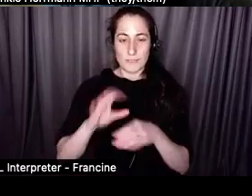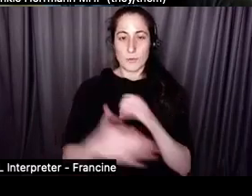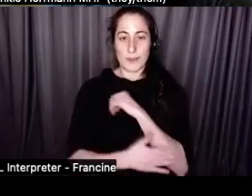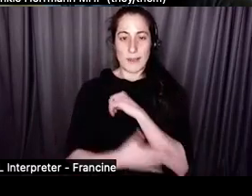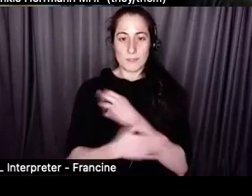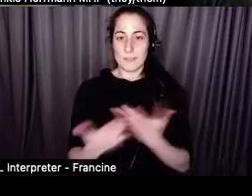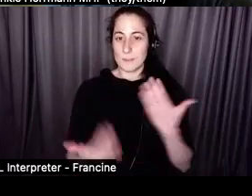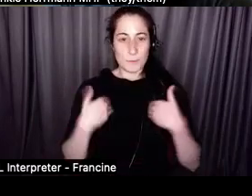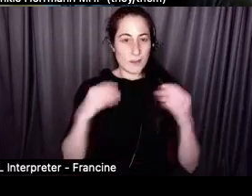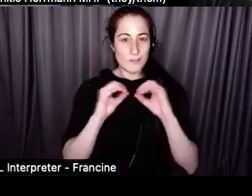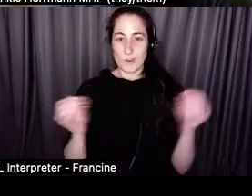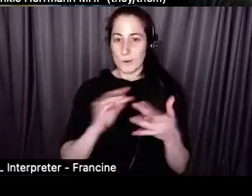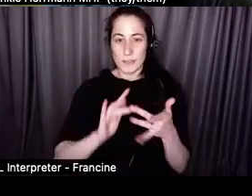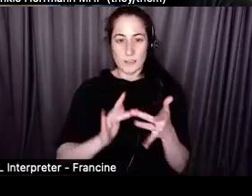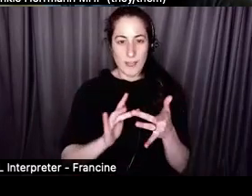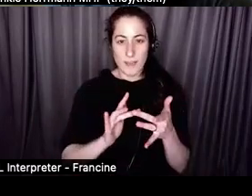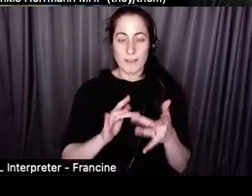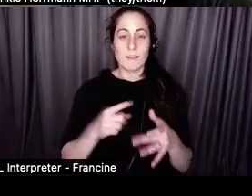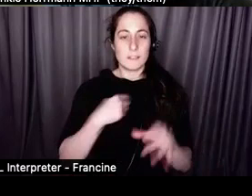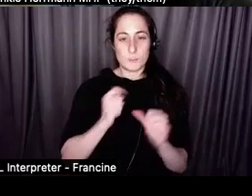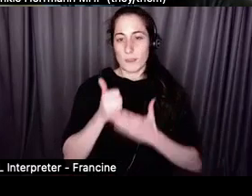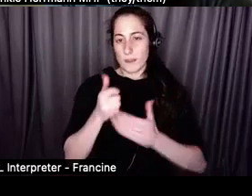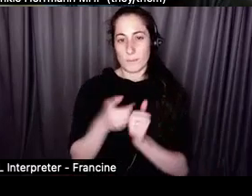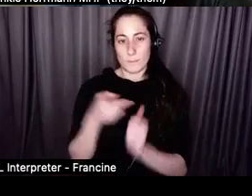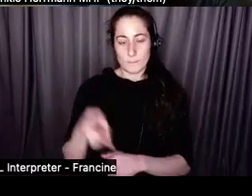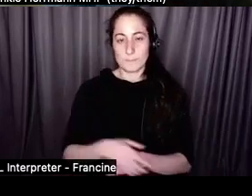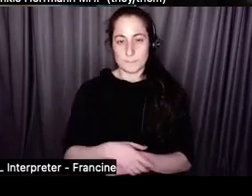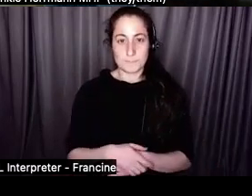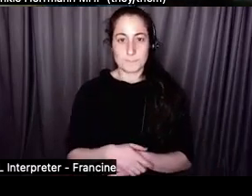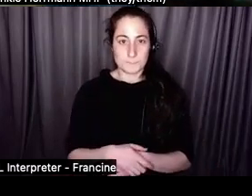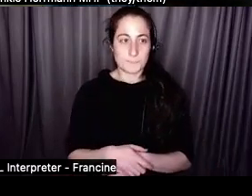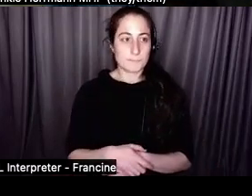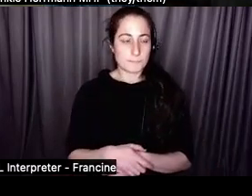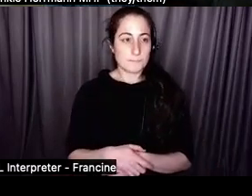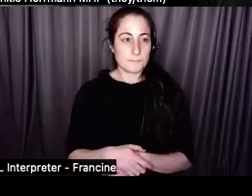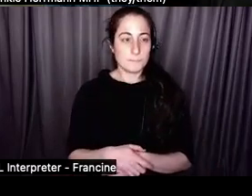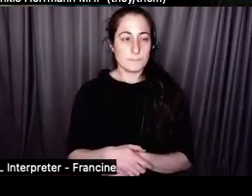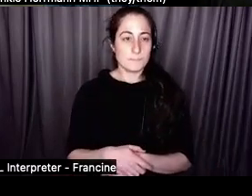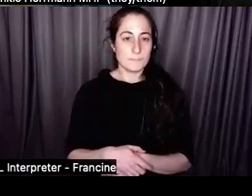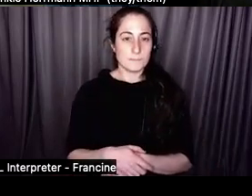internet access where you're at. That's things we can look up for you and assist you with.